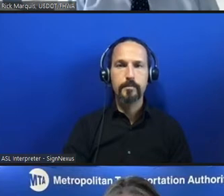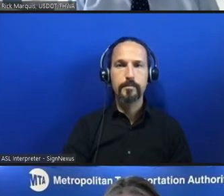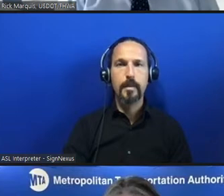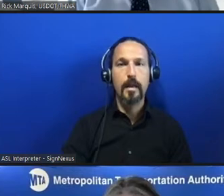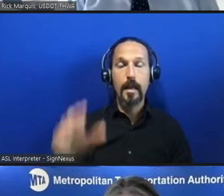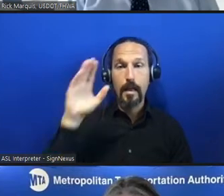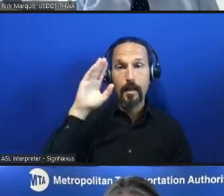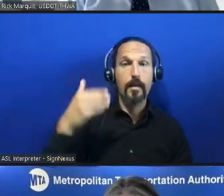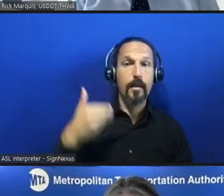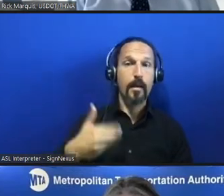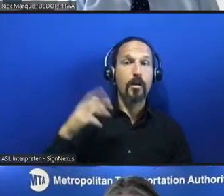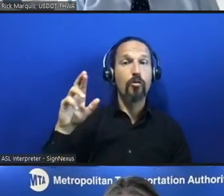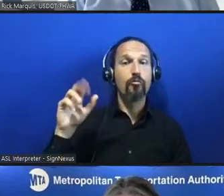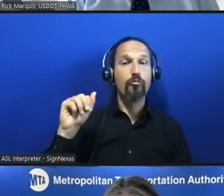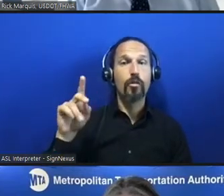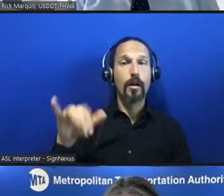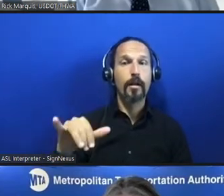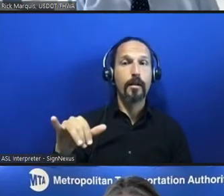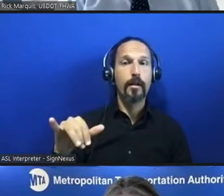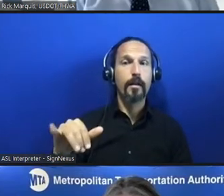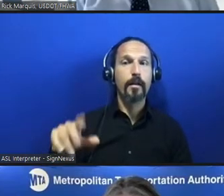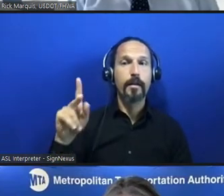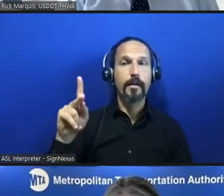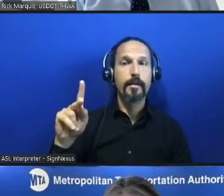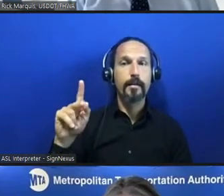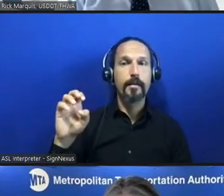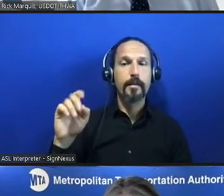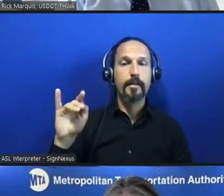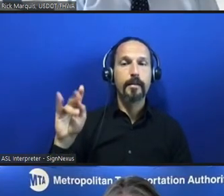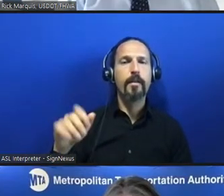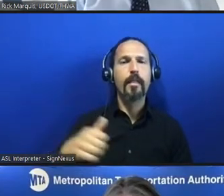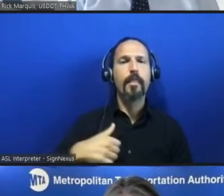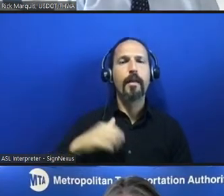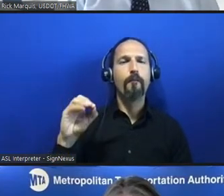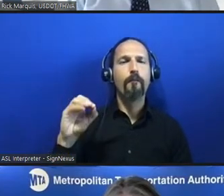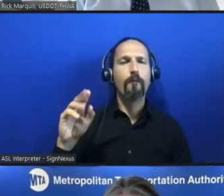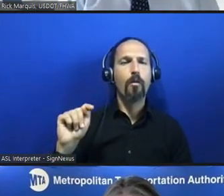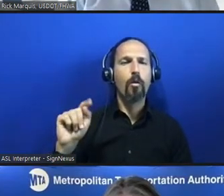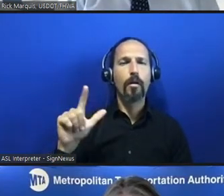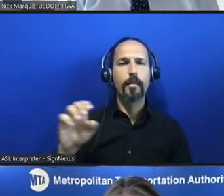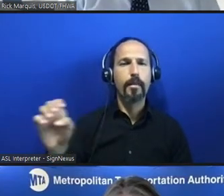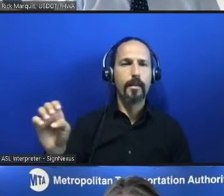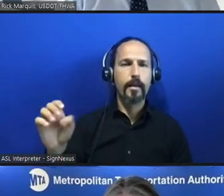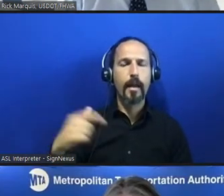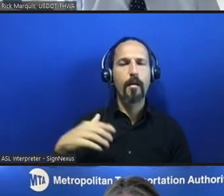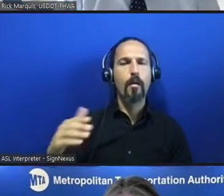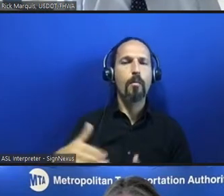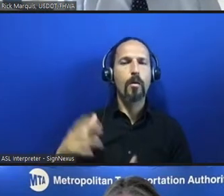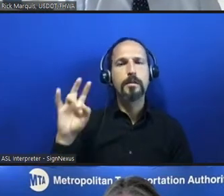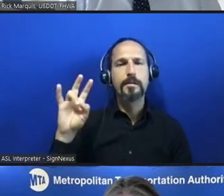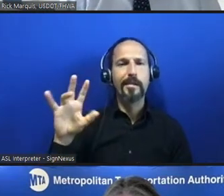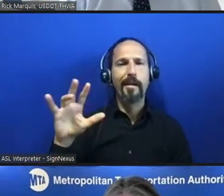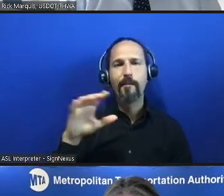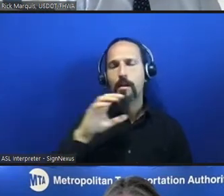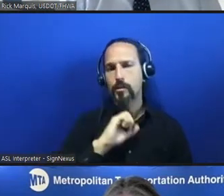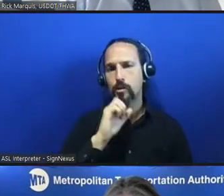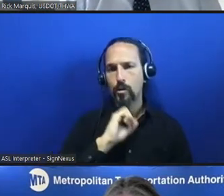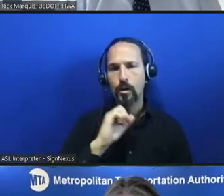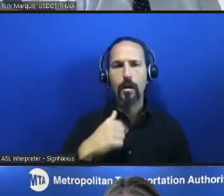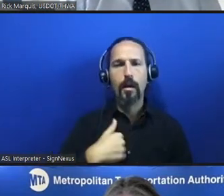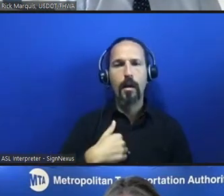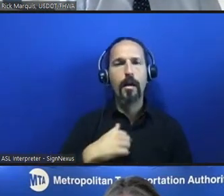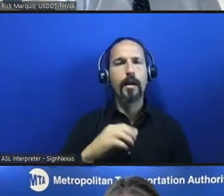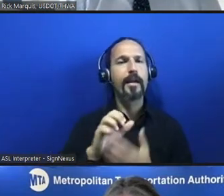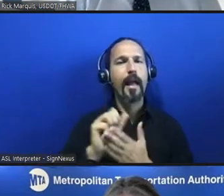hi my name is Randy key type I lived in Fort Lee New Jersey I'm almost 75 years old I'm